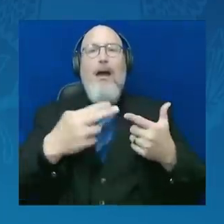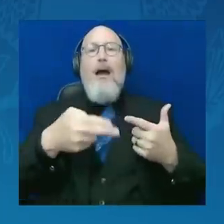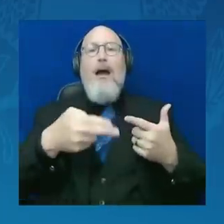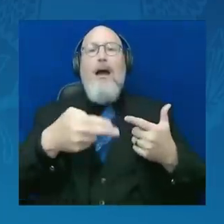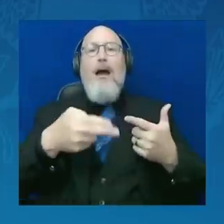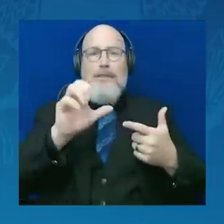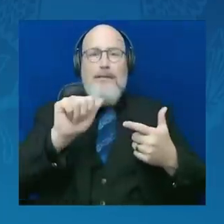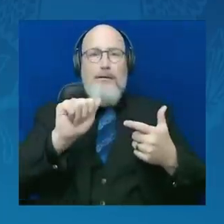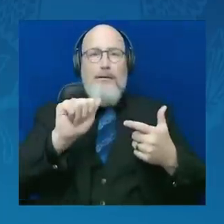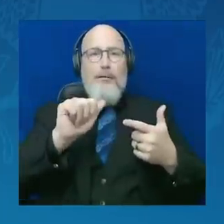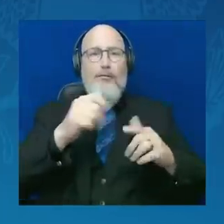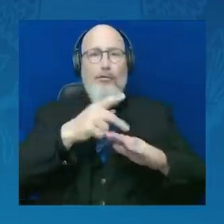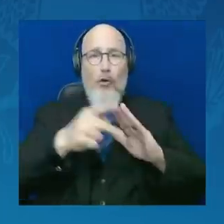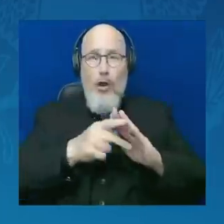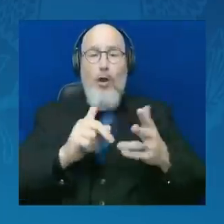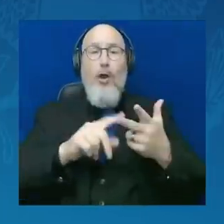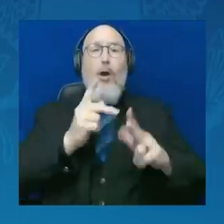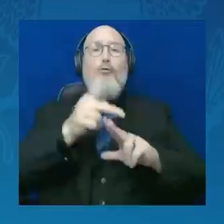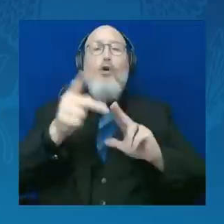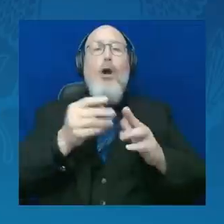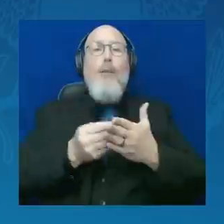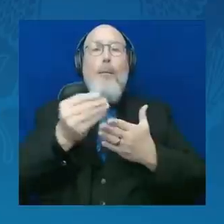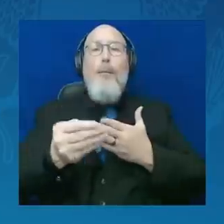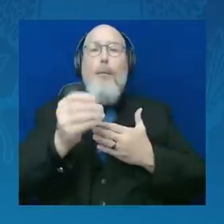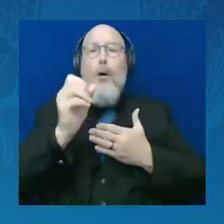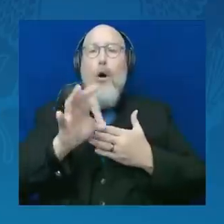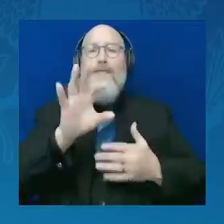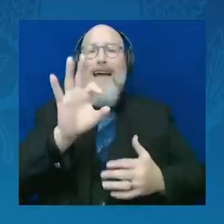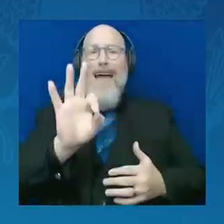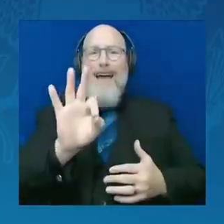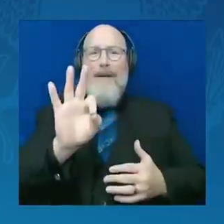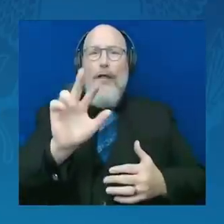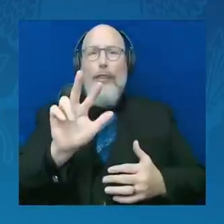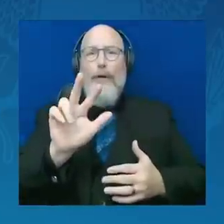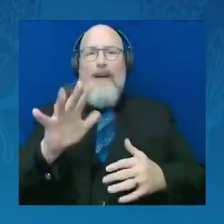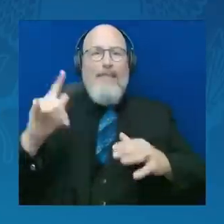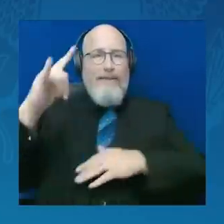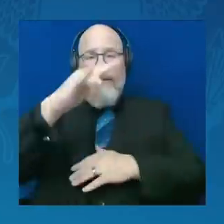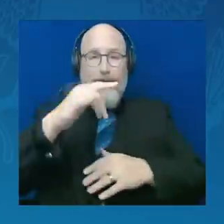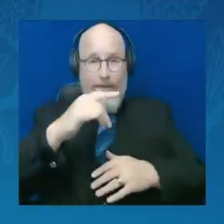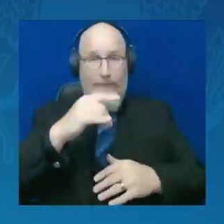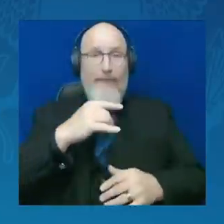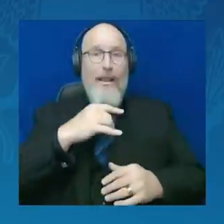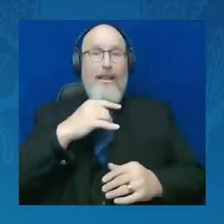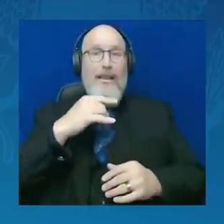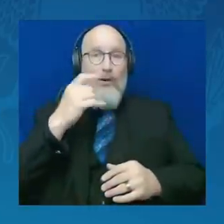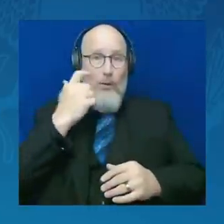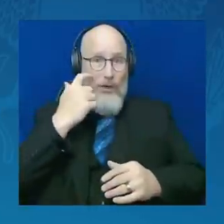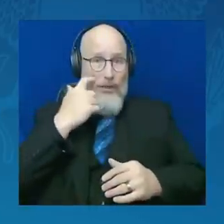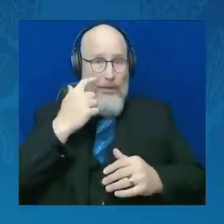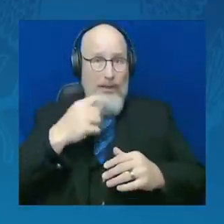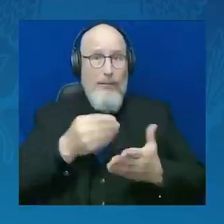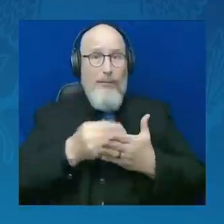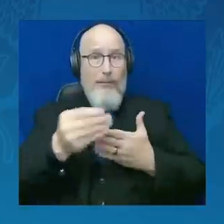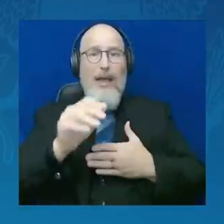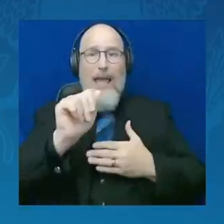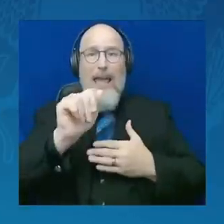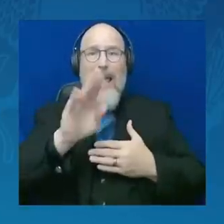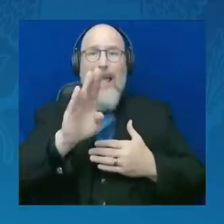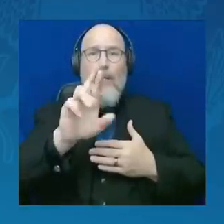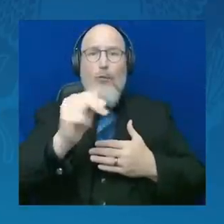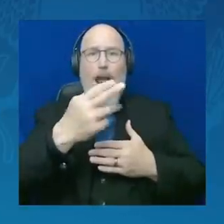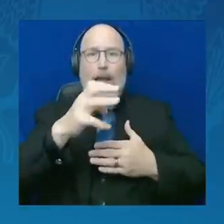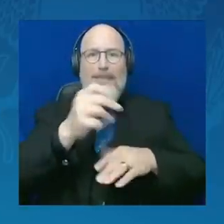of F-35s, or the recently started program of the purchase of Abrams tanks for Poland. I asked Madam